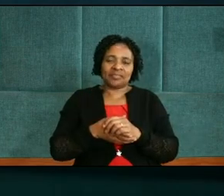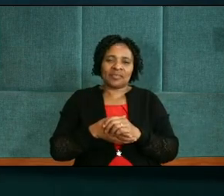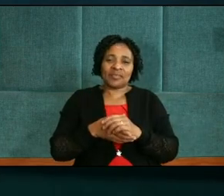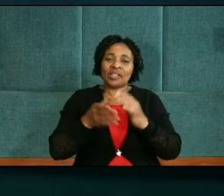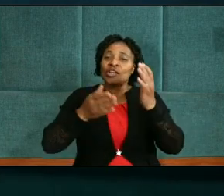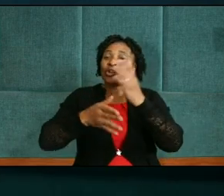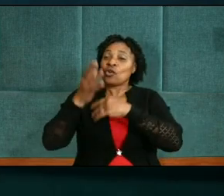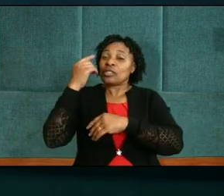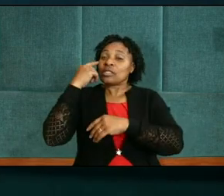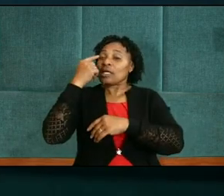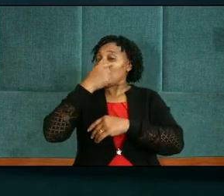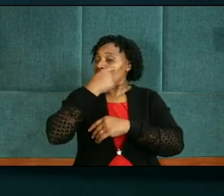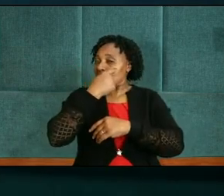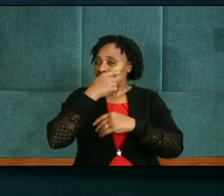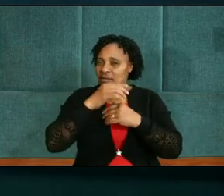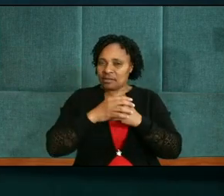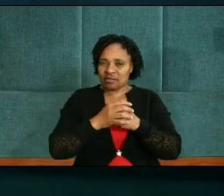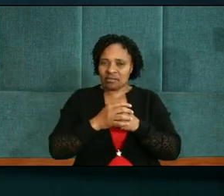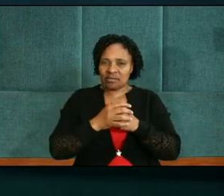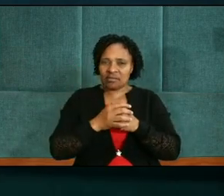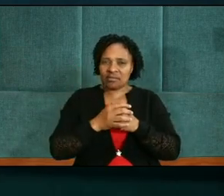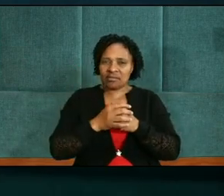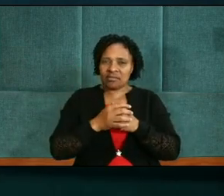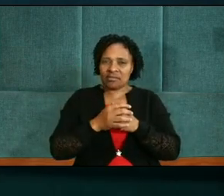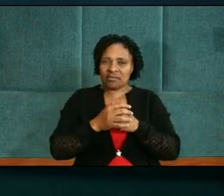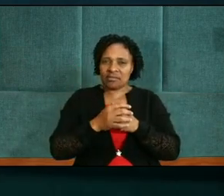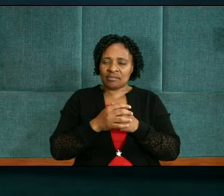In God's eyes, it's big.